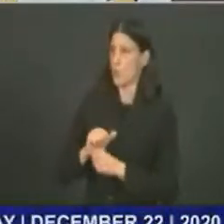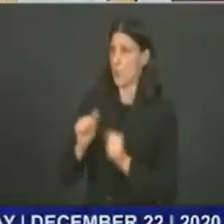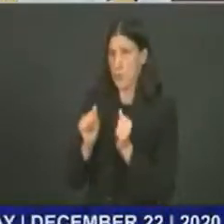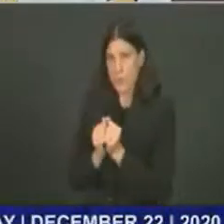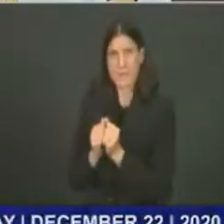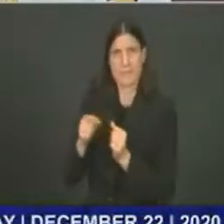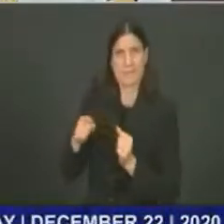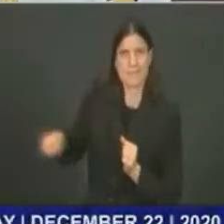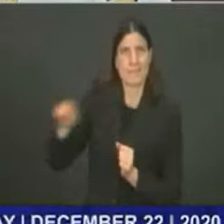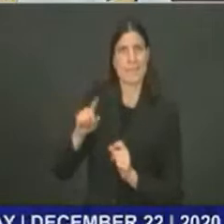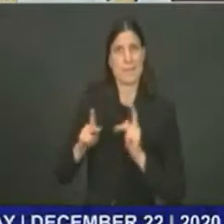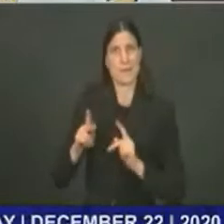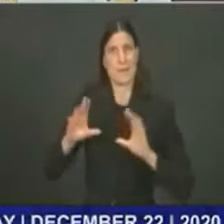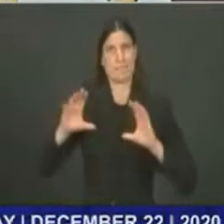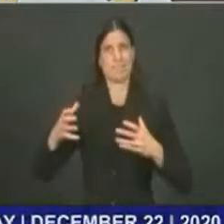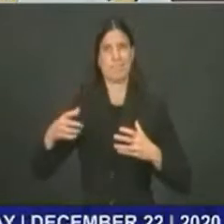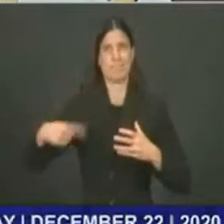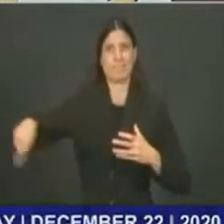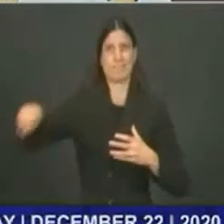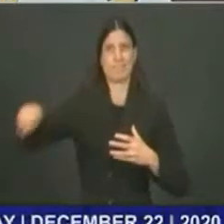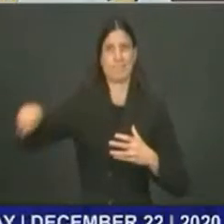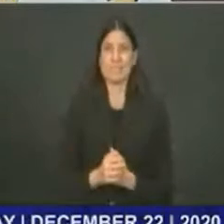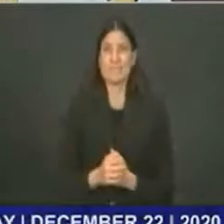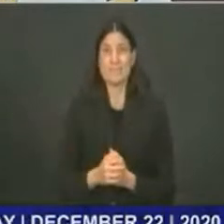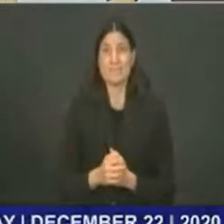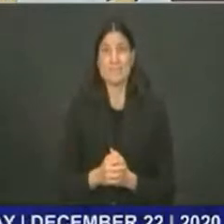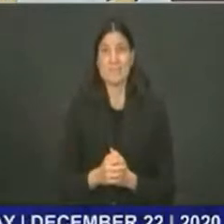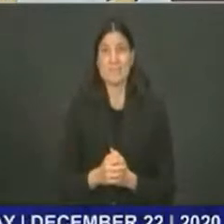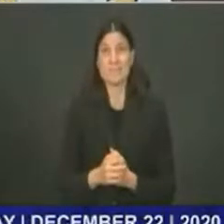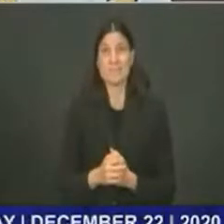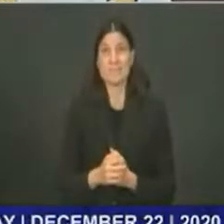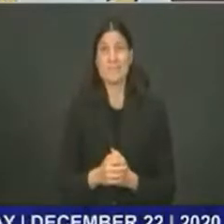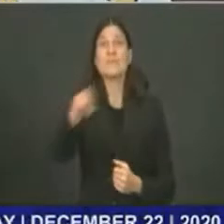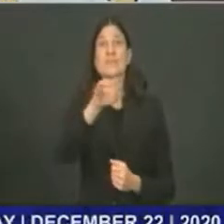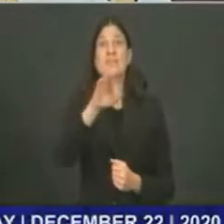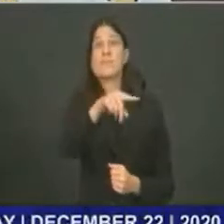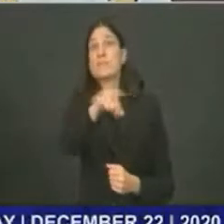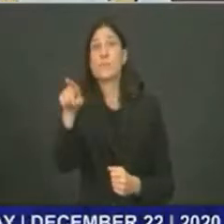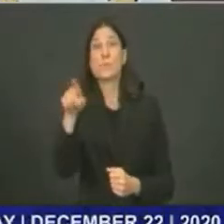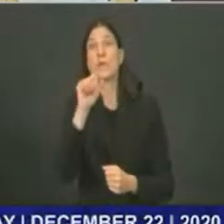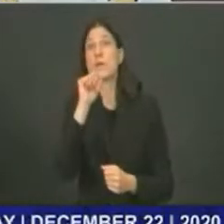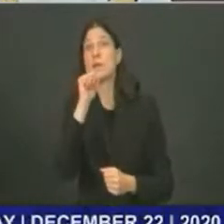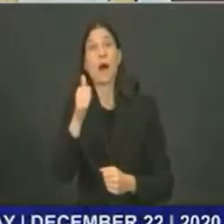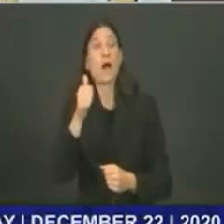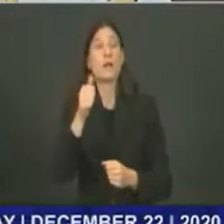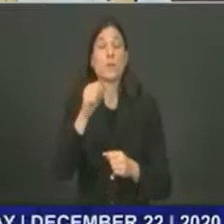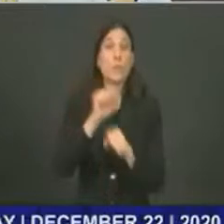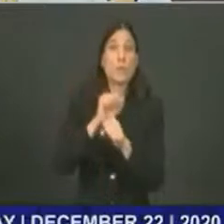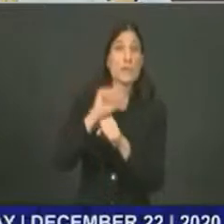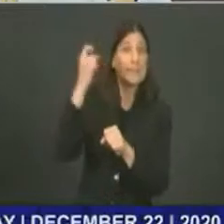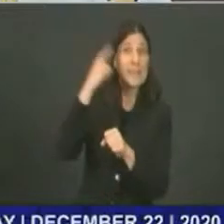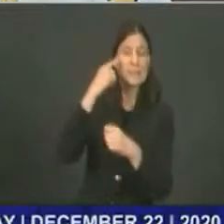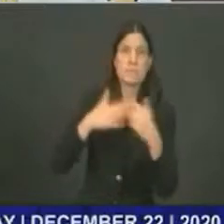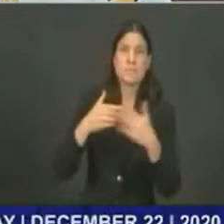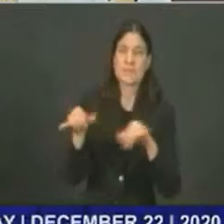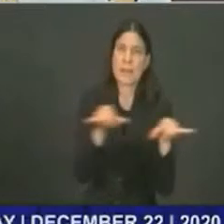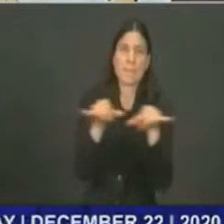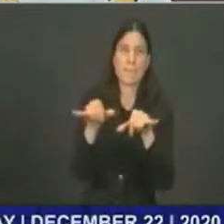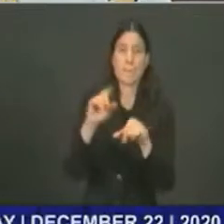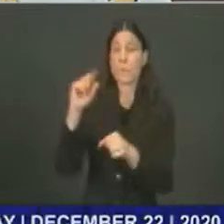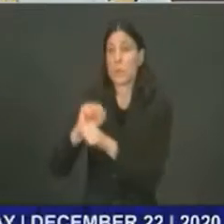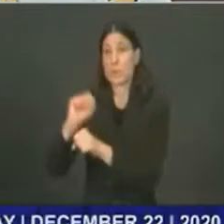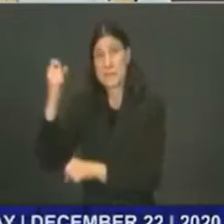sacrifices over these last 9 months. We all know that this has not been easy. It's probably